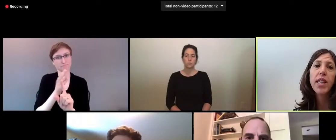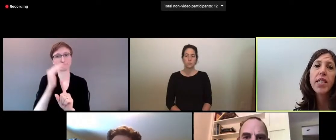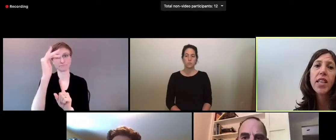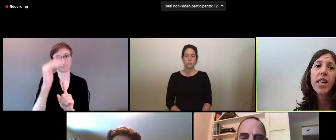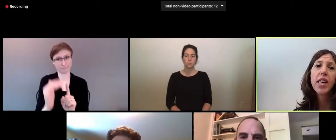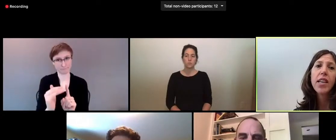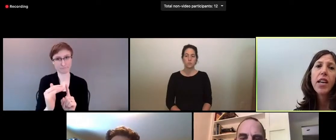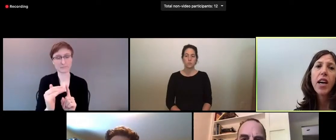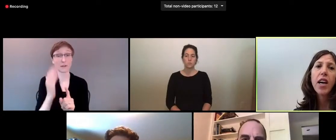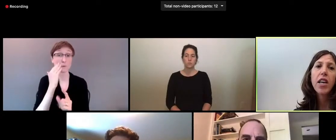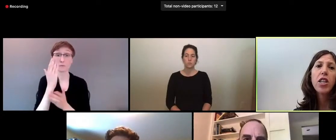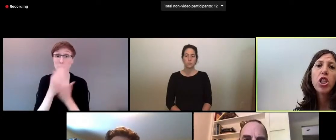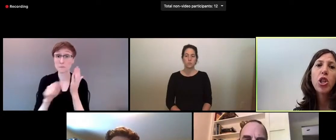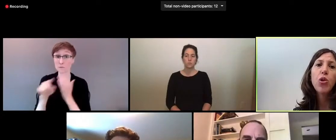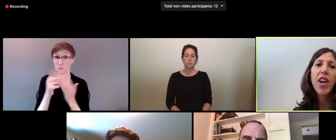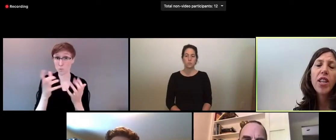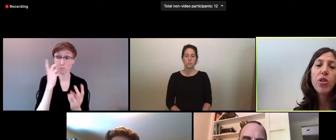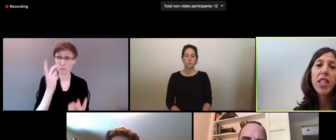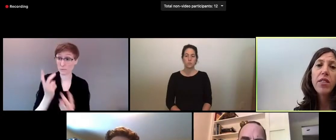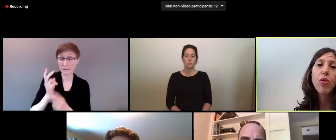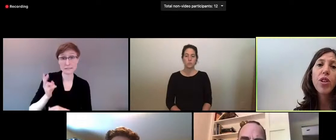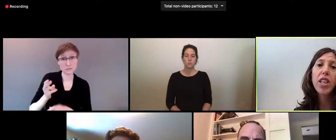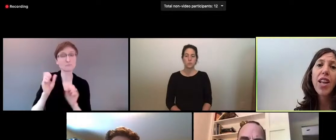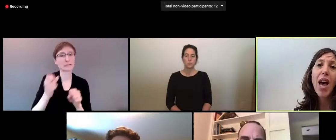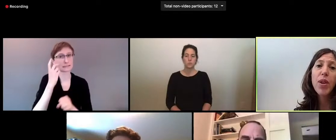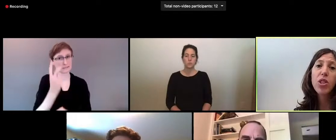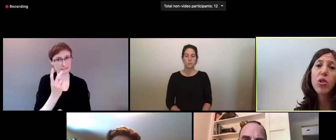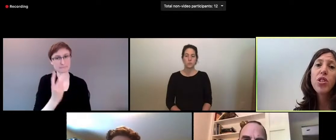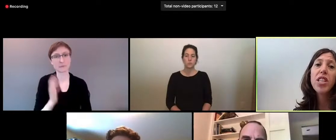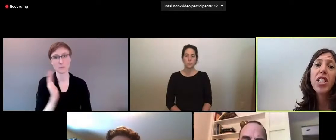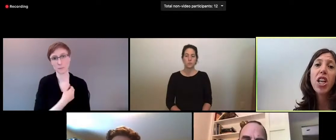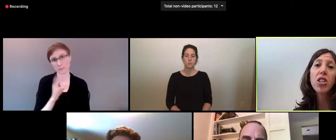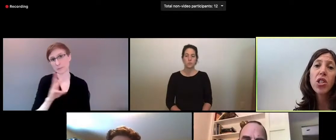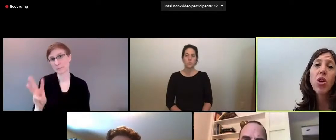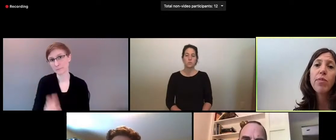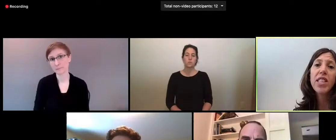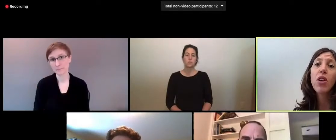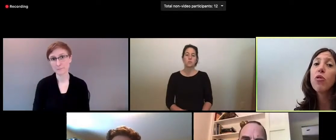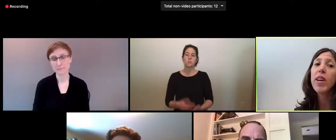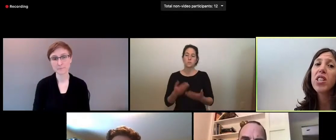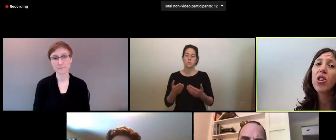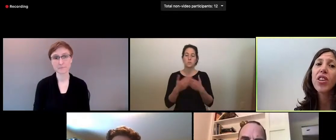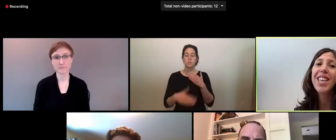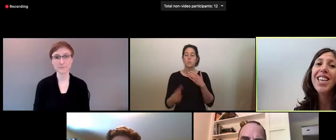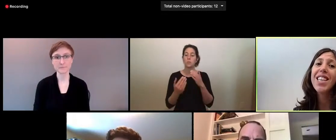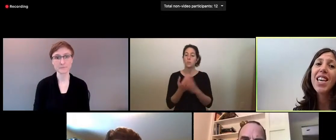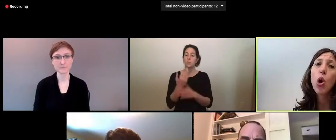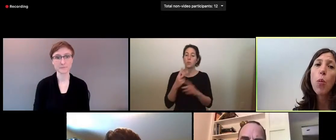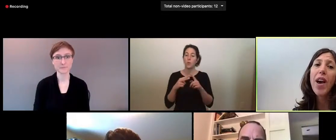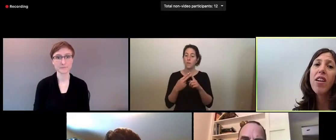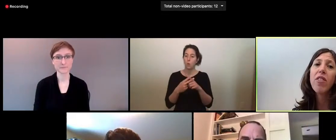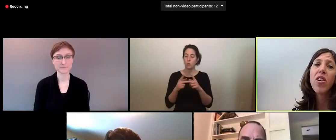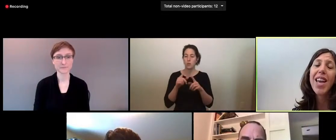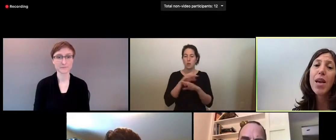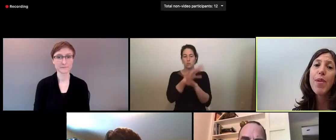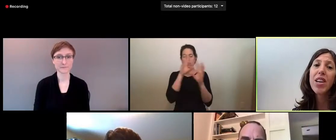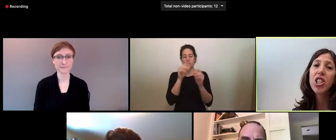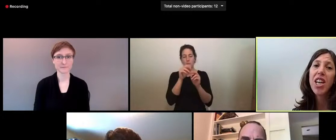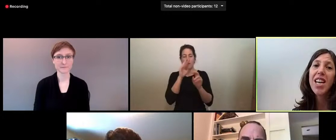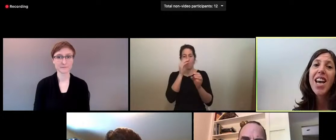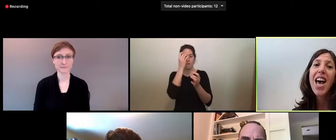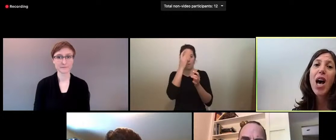on our website. Le nouvel outil fournit un aperçu de l'ensemble des informations qui étaient